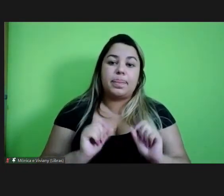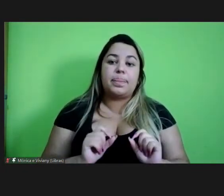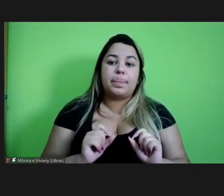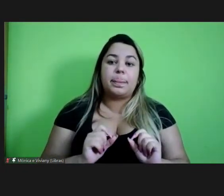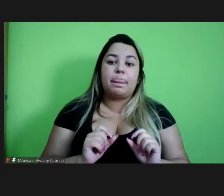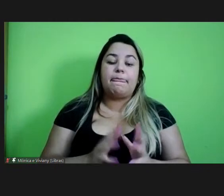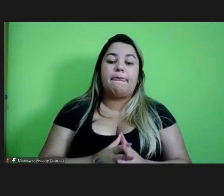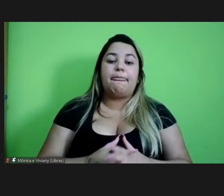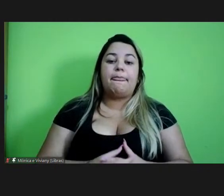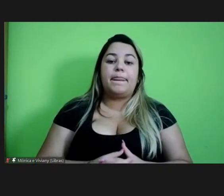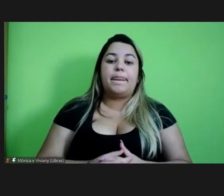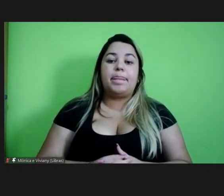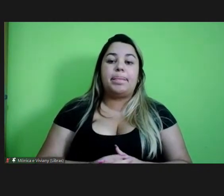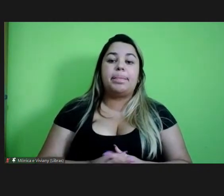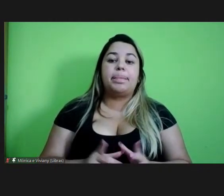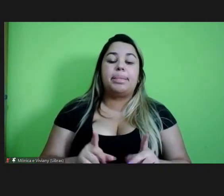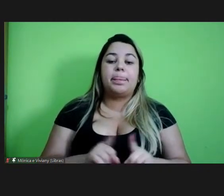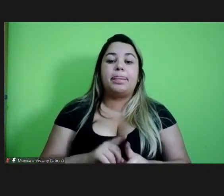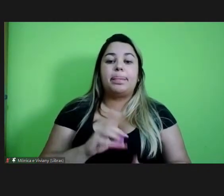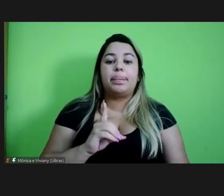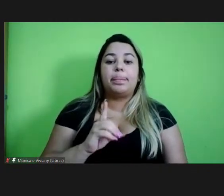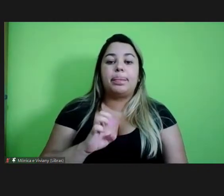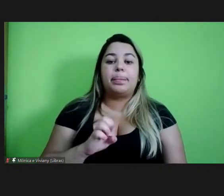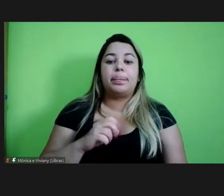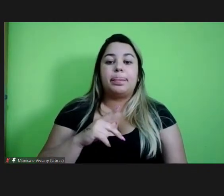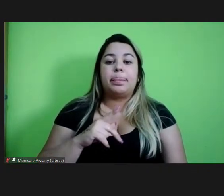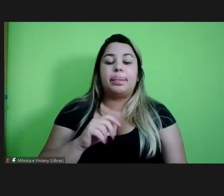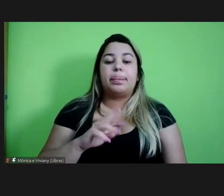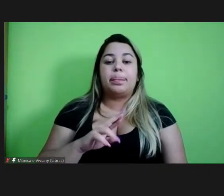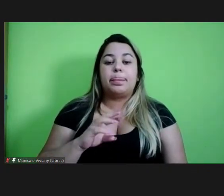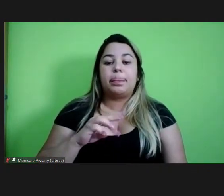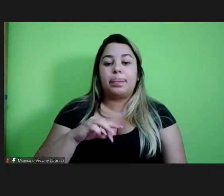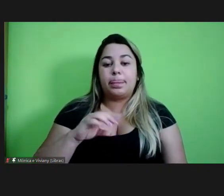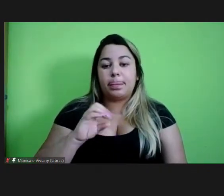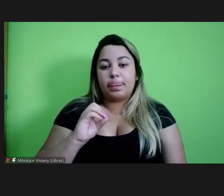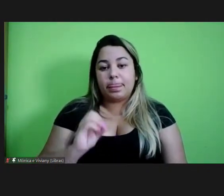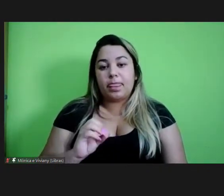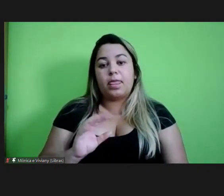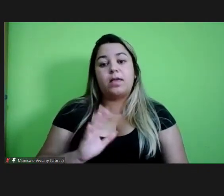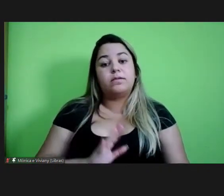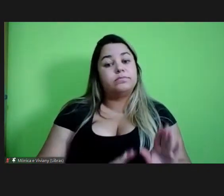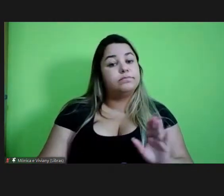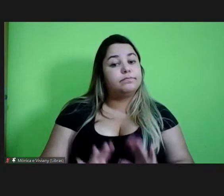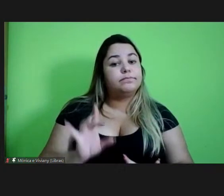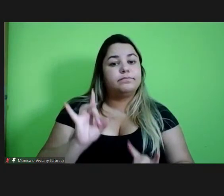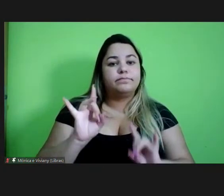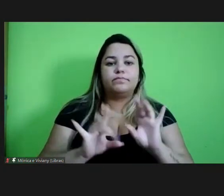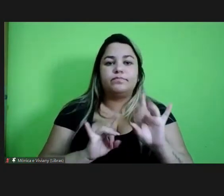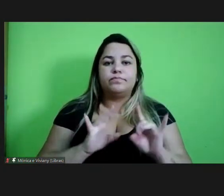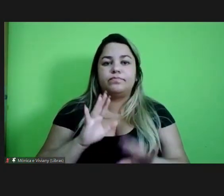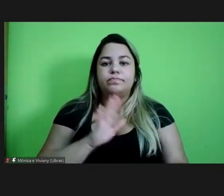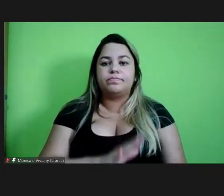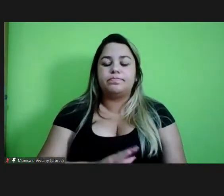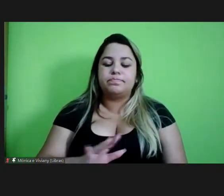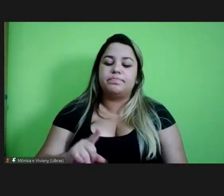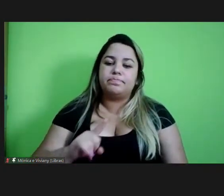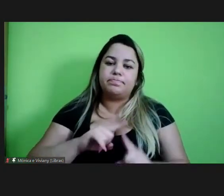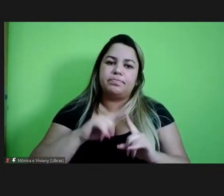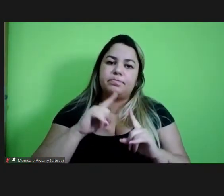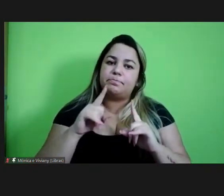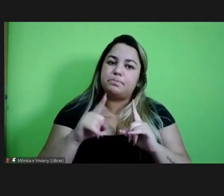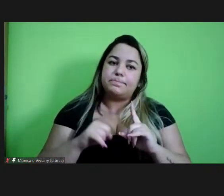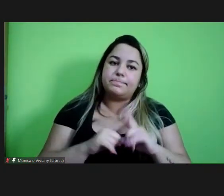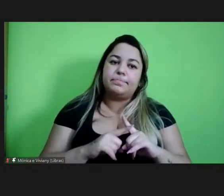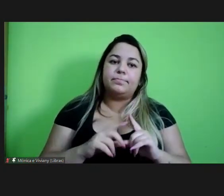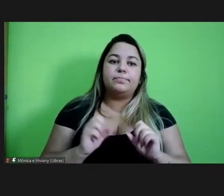malnutrition. And this department ends up taking the basic care, special care to